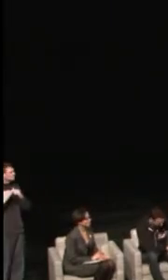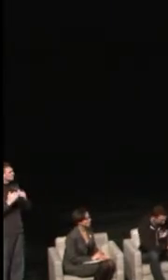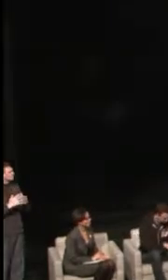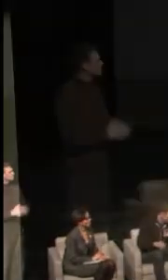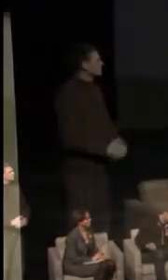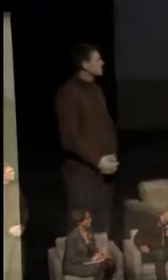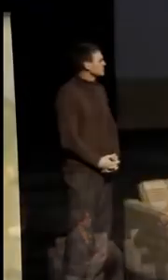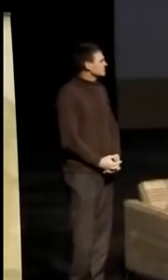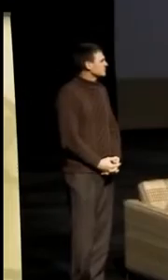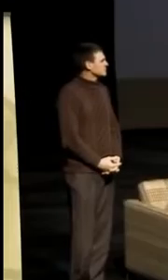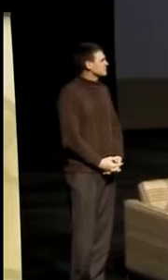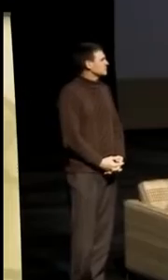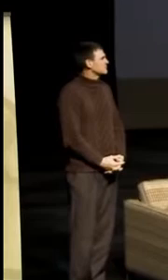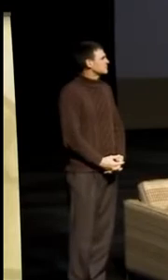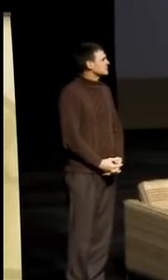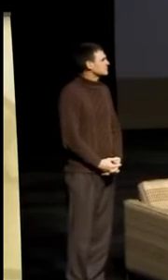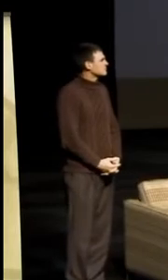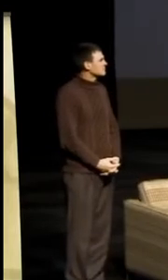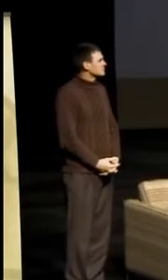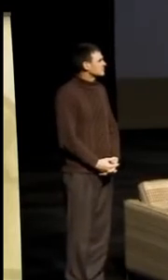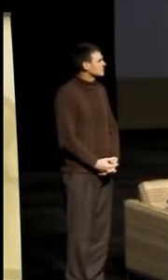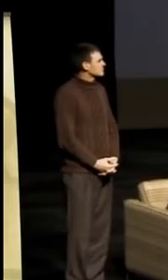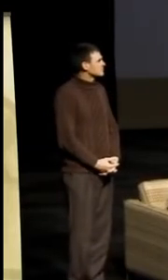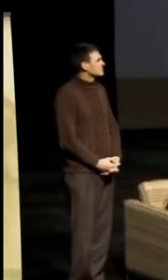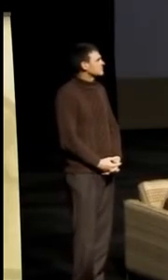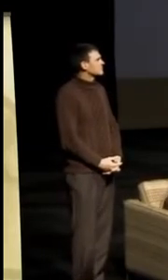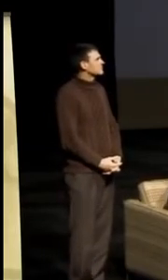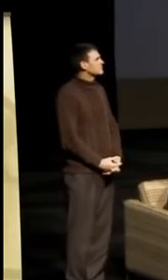Chandra Yerlinson approaches the podium.